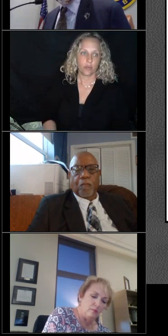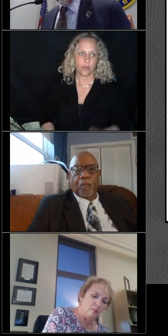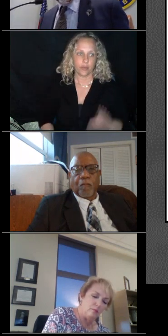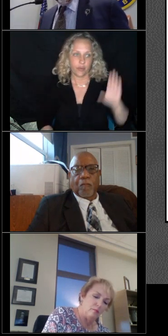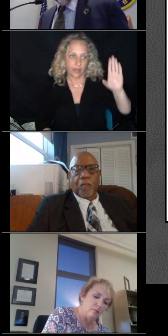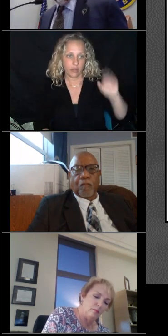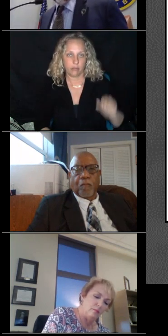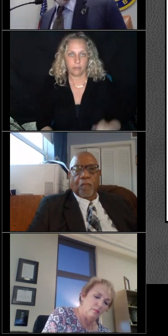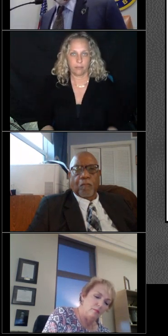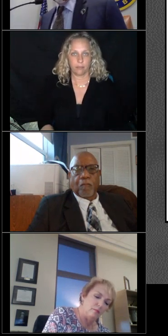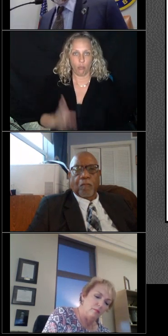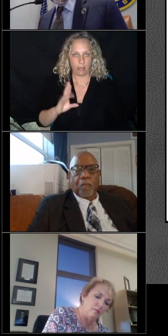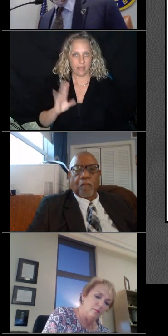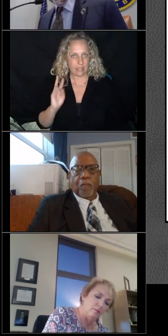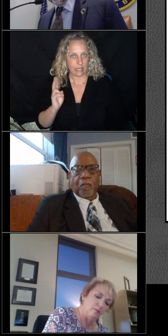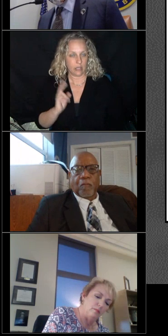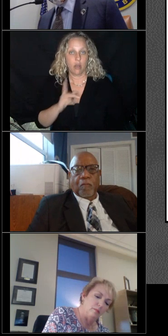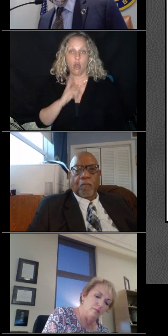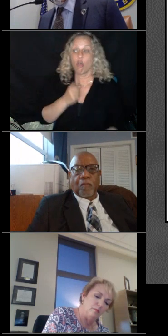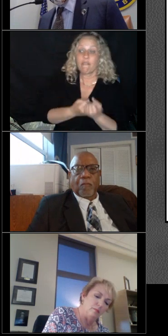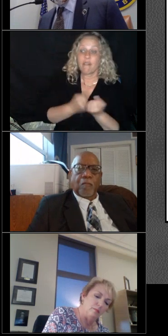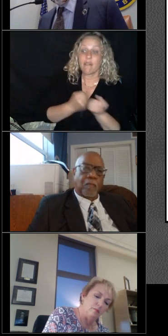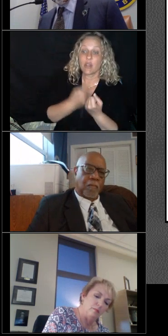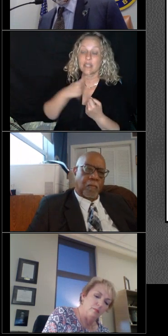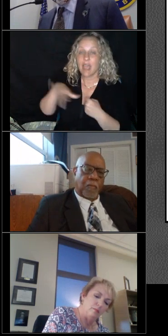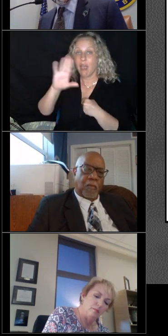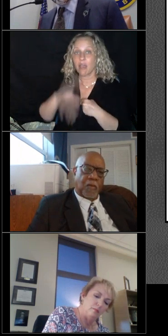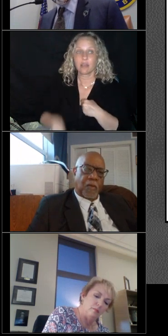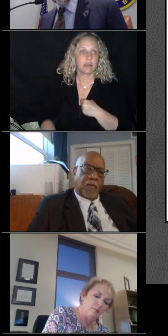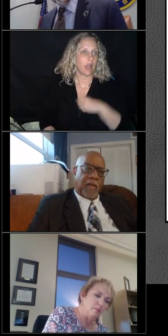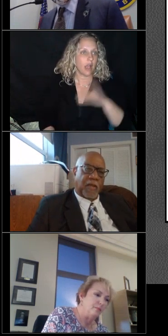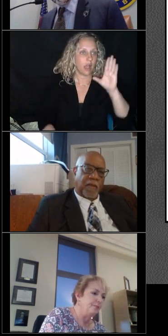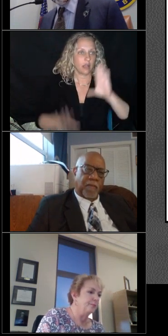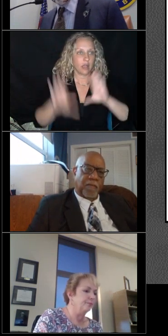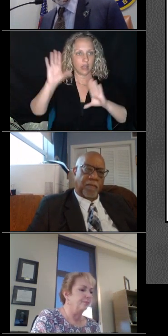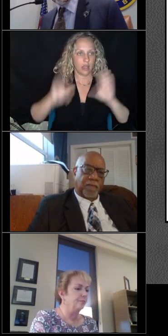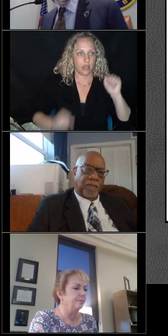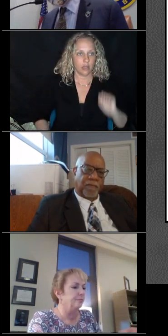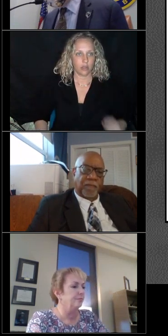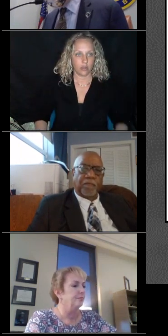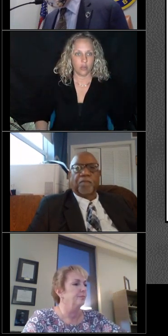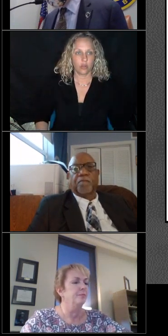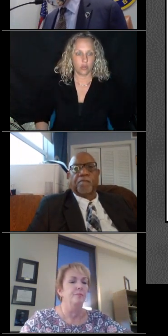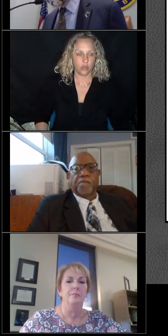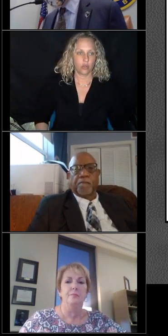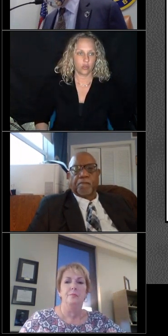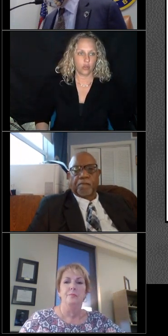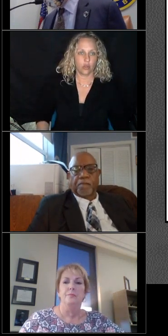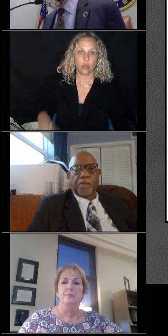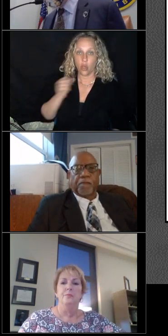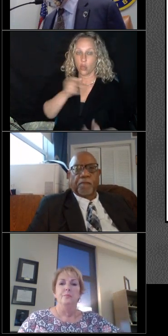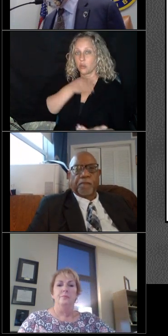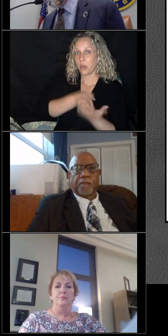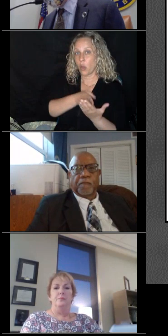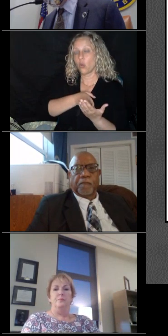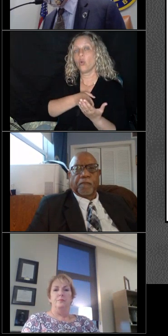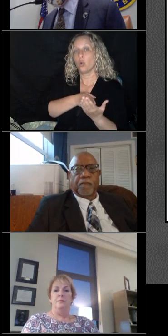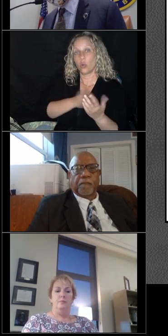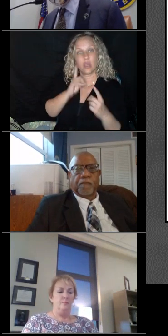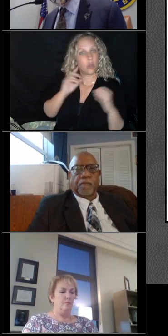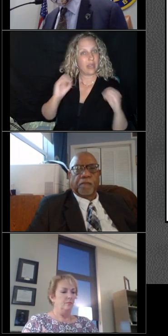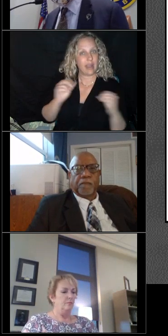right. All those in favor state so by saying aye. Aye. Aye. All those opposed, hearing